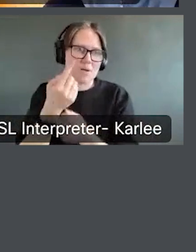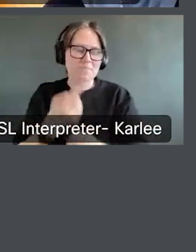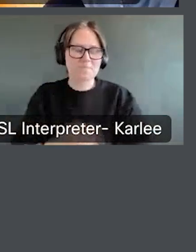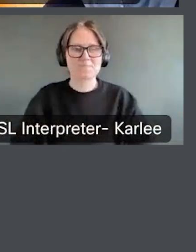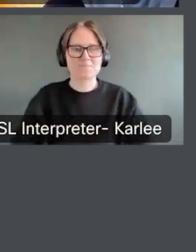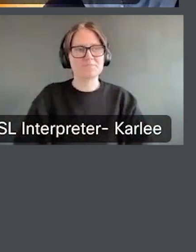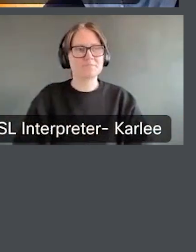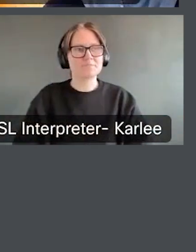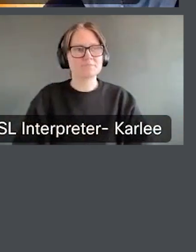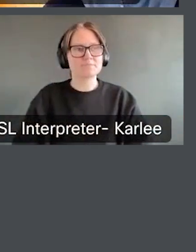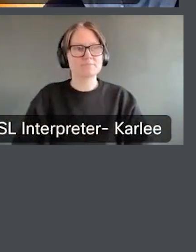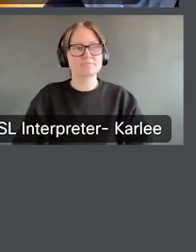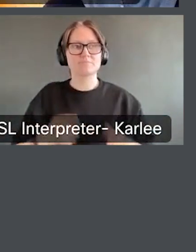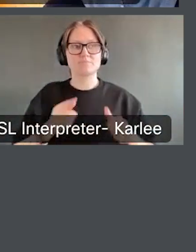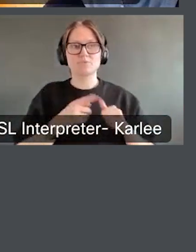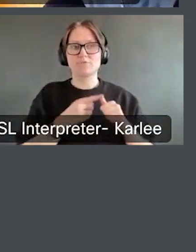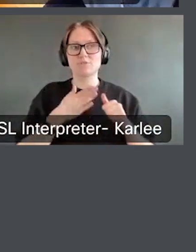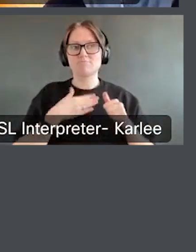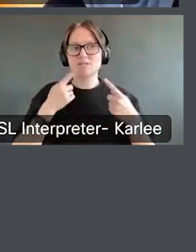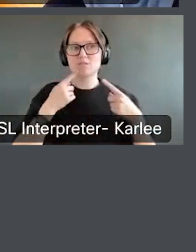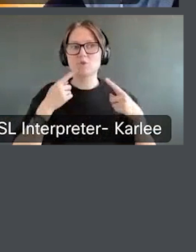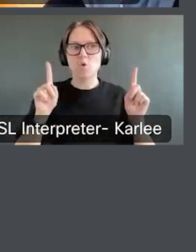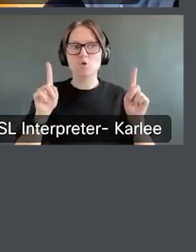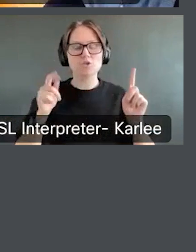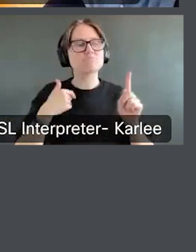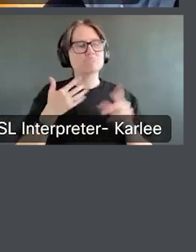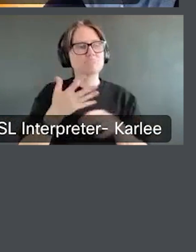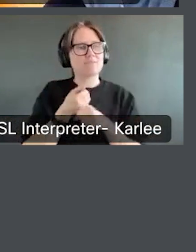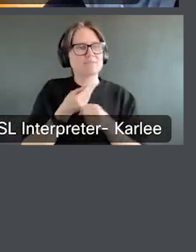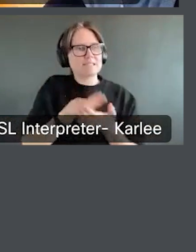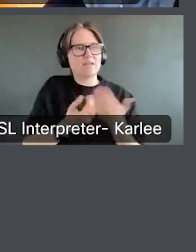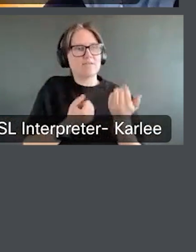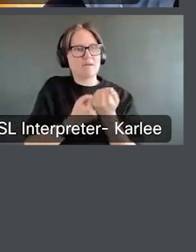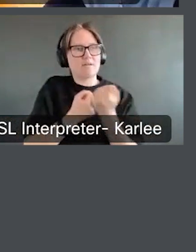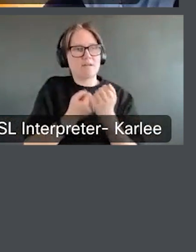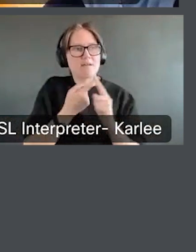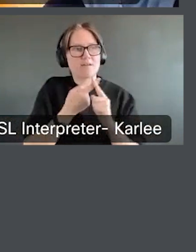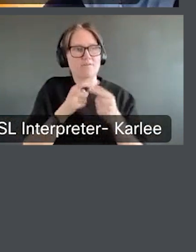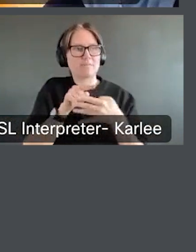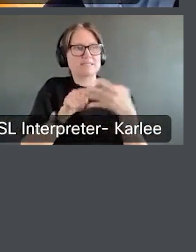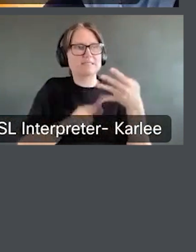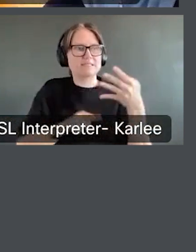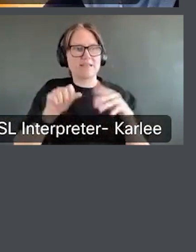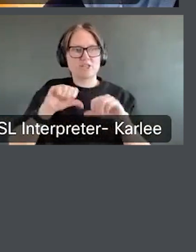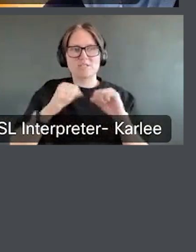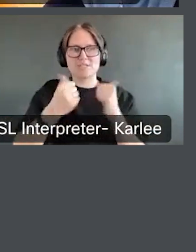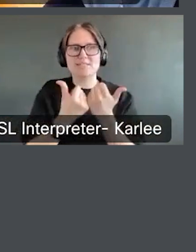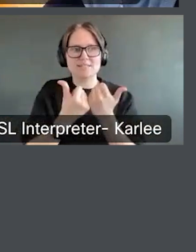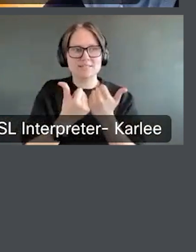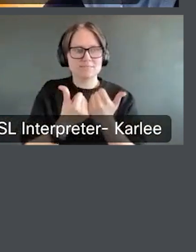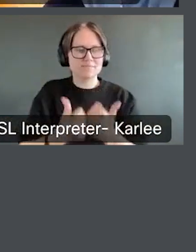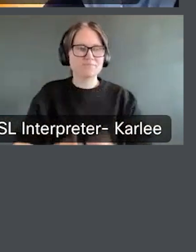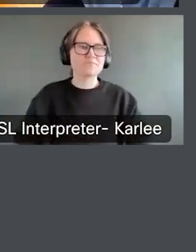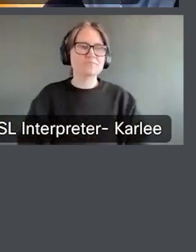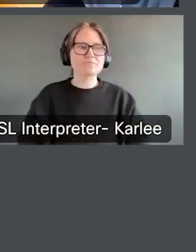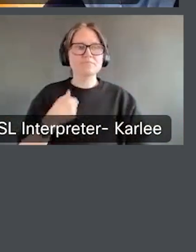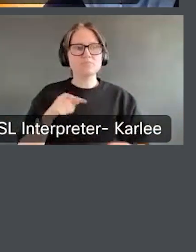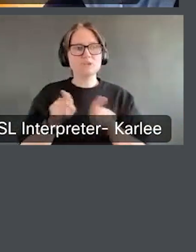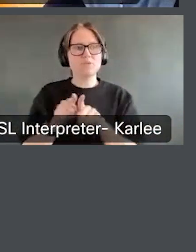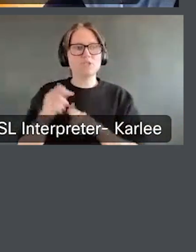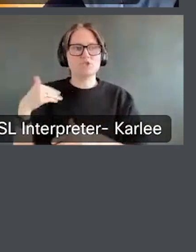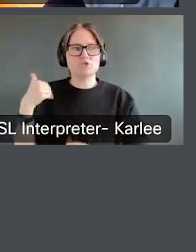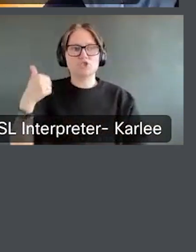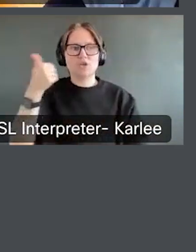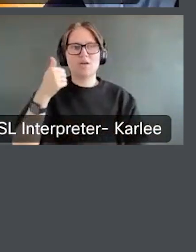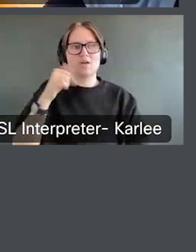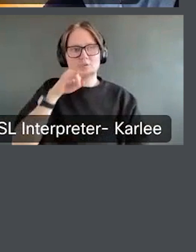First, my disclosures. I do receive funding from these agencies. And I'm also chair of the Pediatric Research